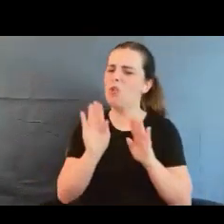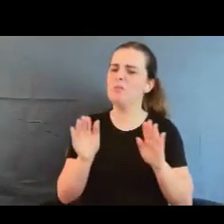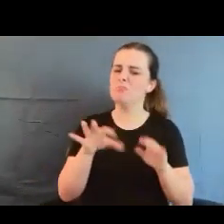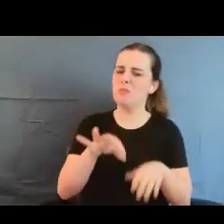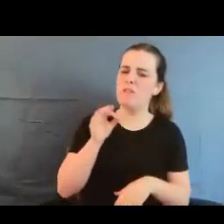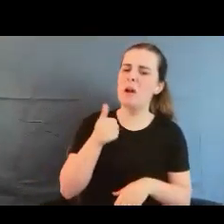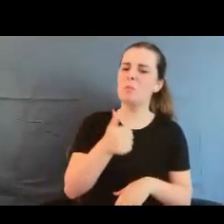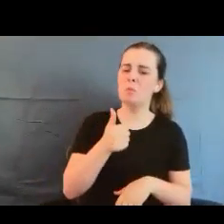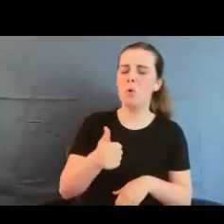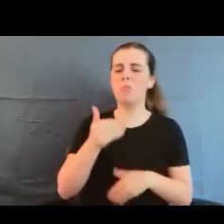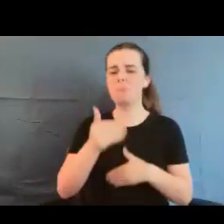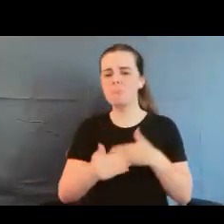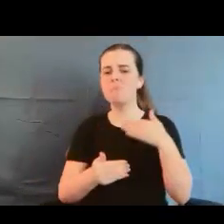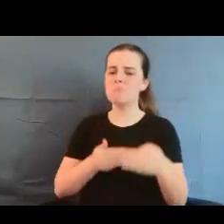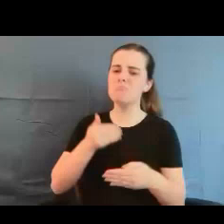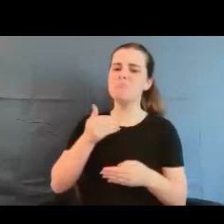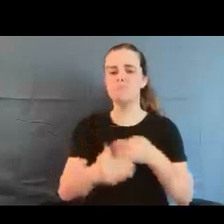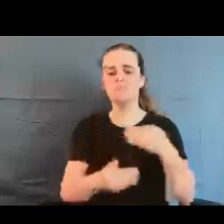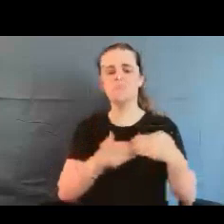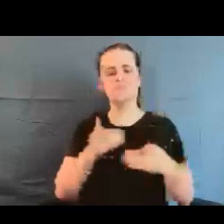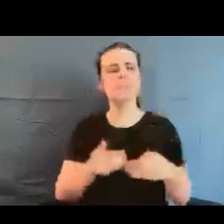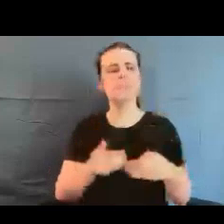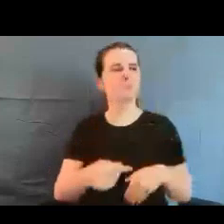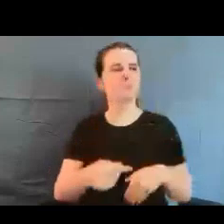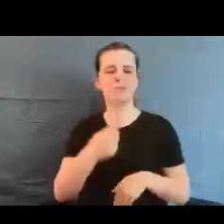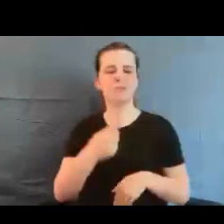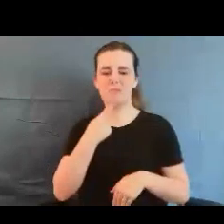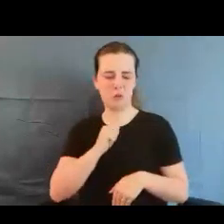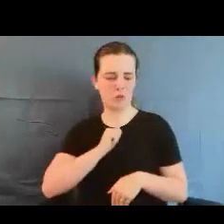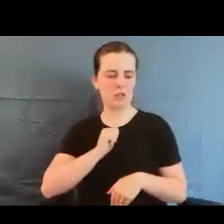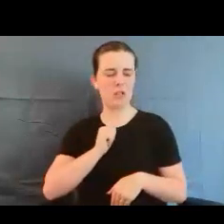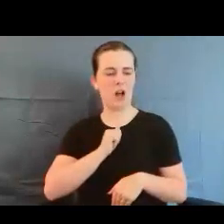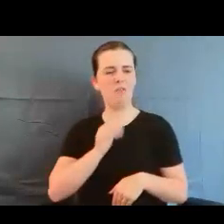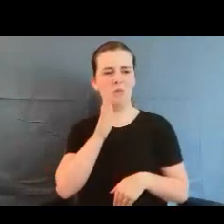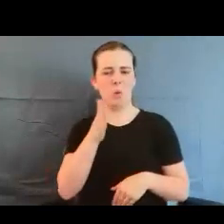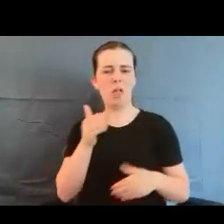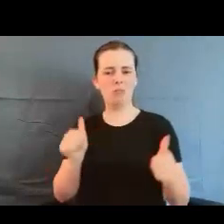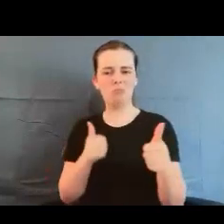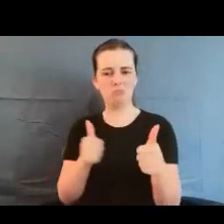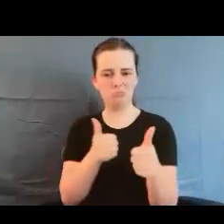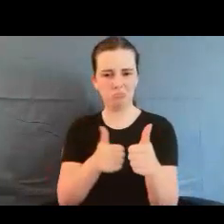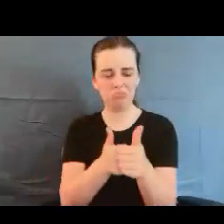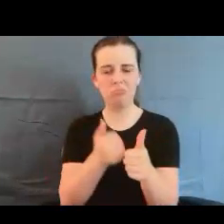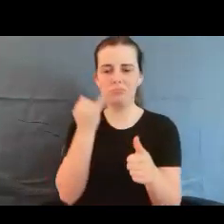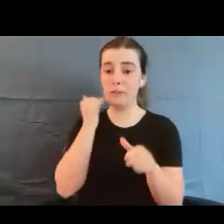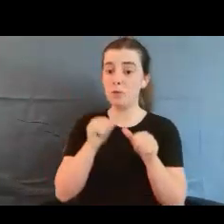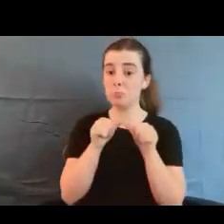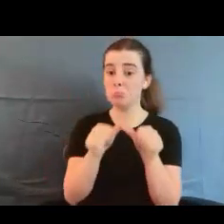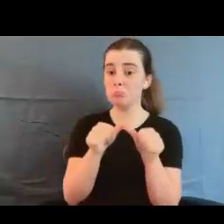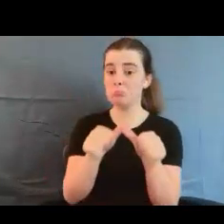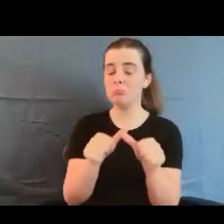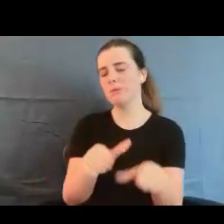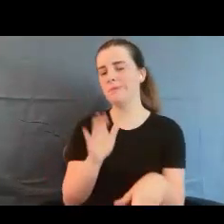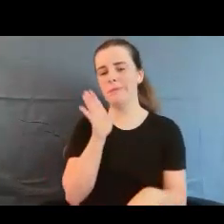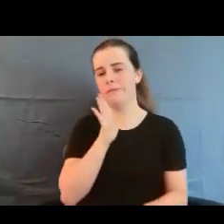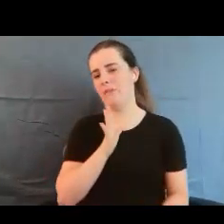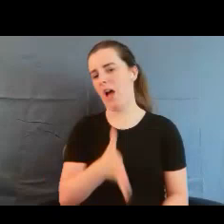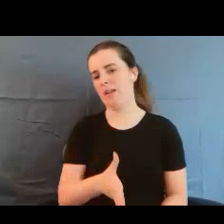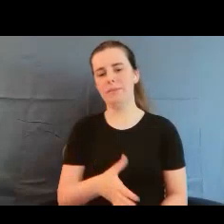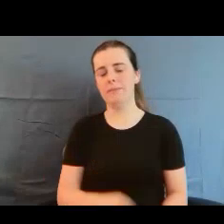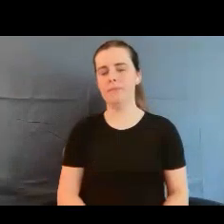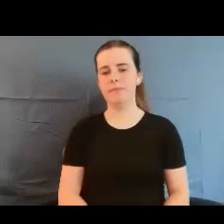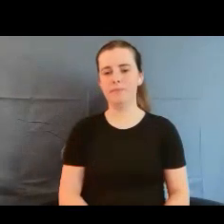rhythm, let people pass them. Just keep telling yourself that you'll get them, you'll come back on them eventually. And if you're staying steady, I think you will.